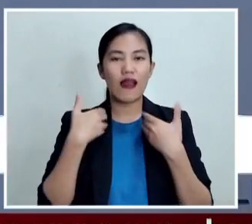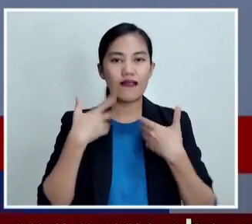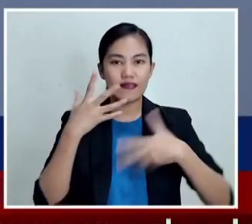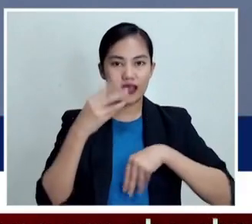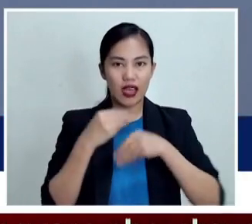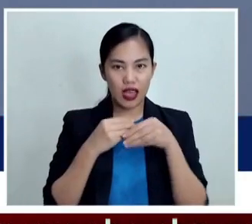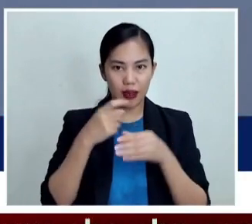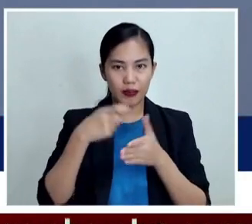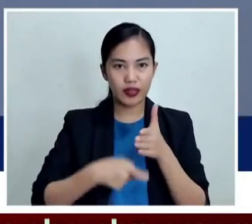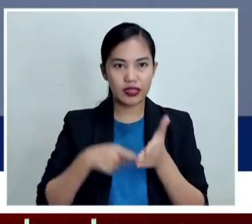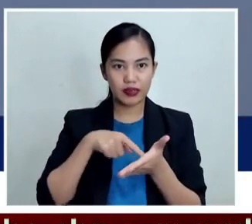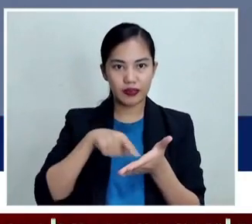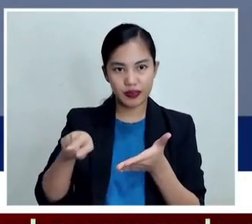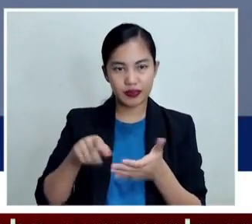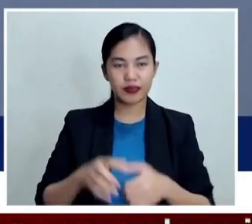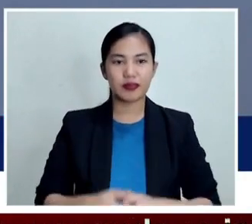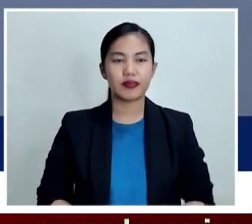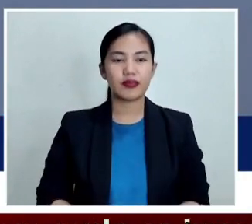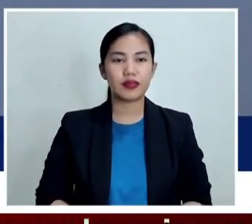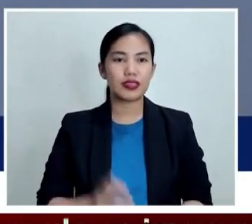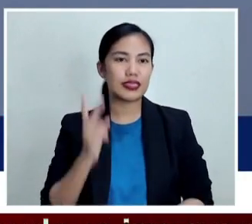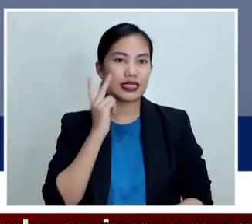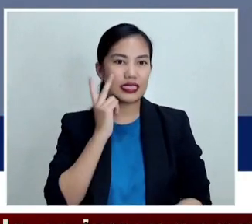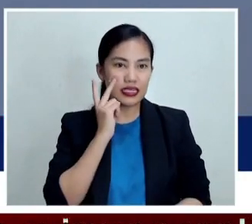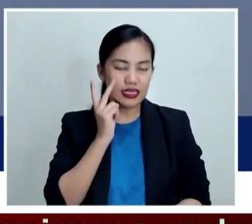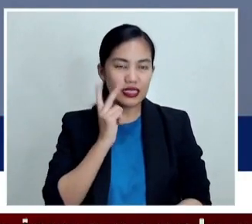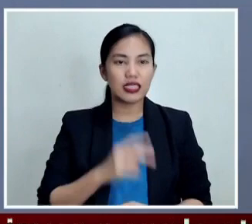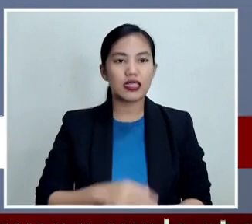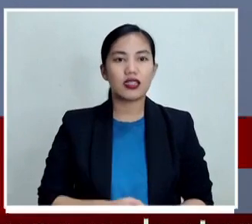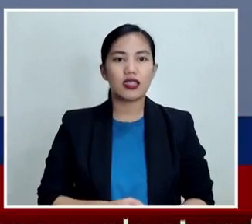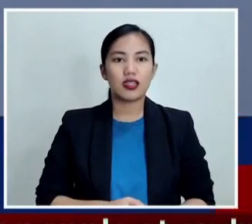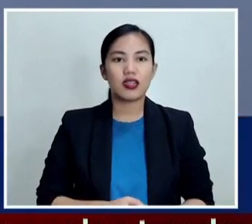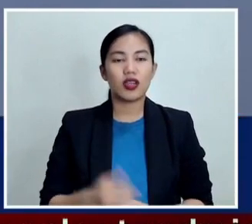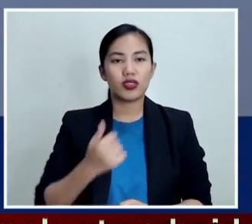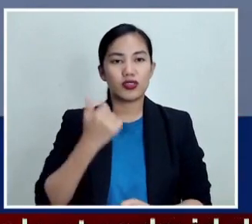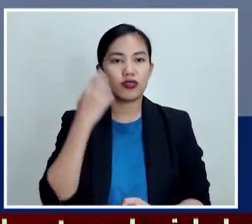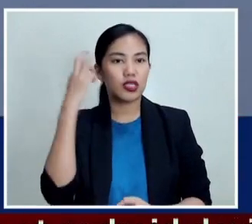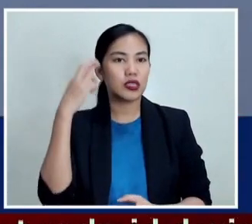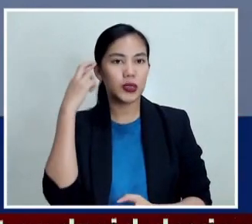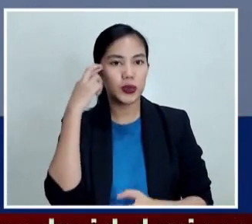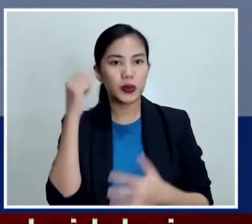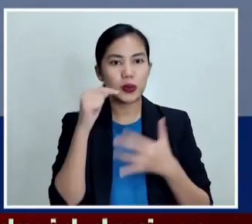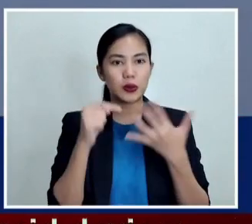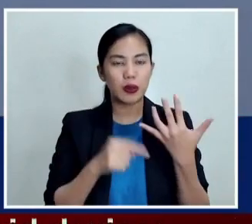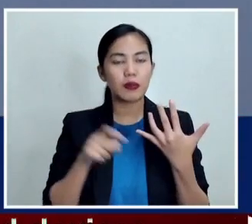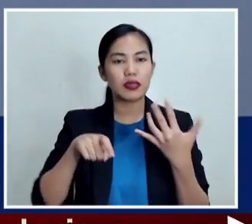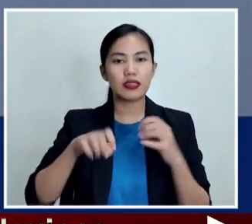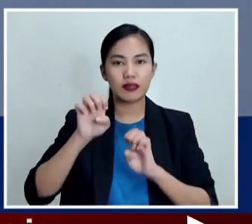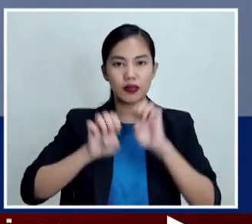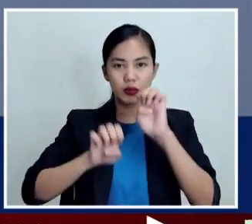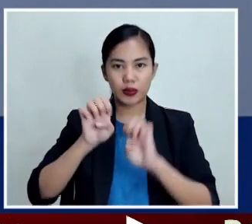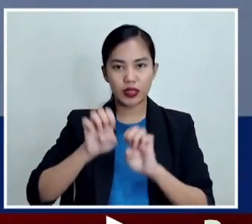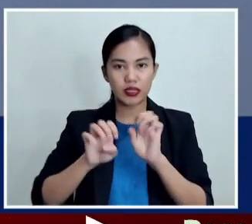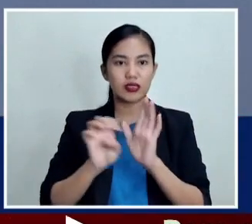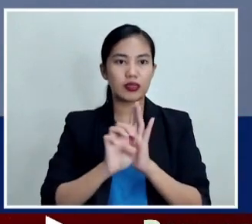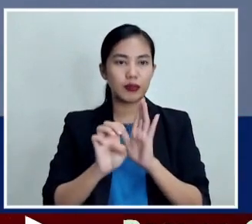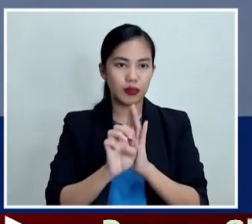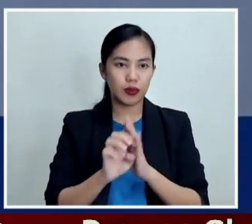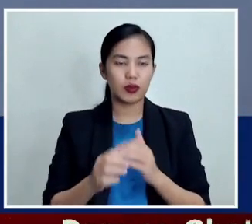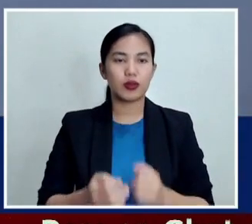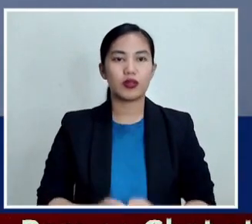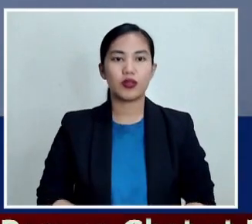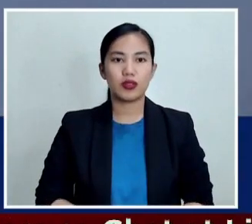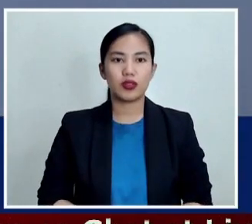the net impact will be. Other factors will still need to be evaluated, like for example, the effect of the